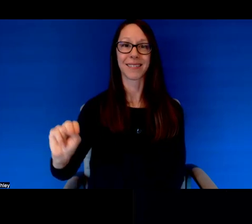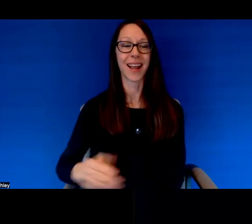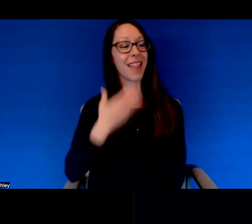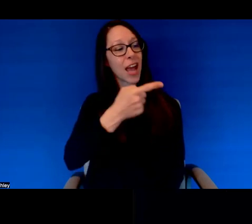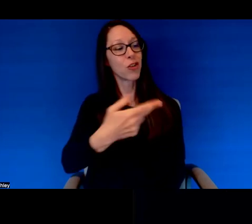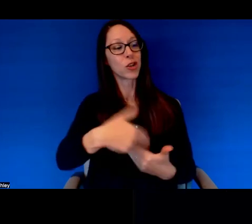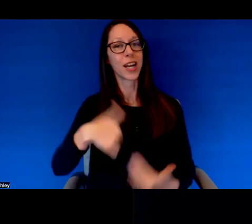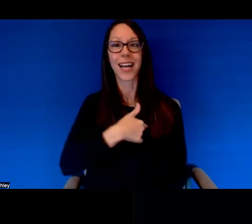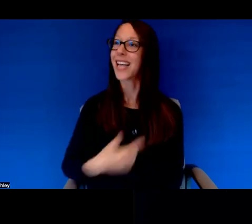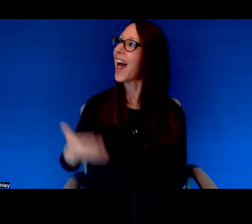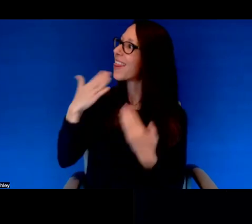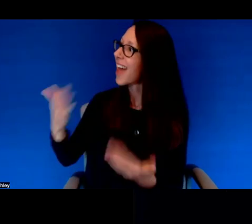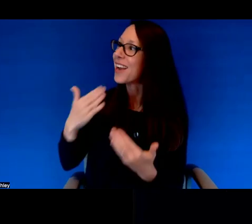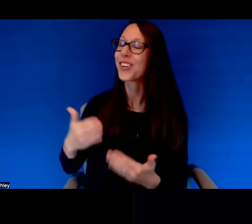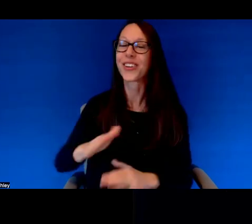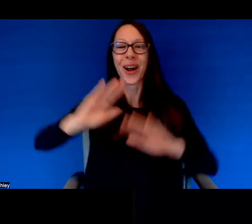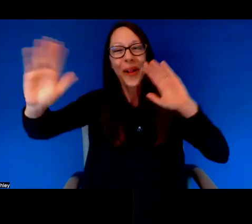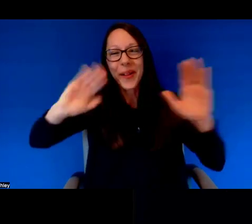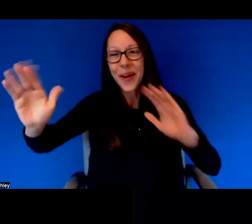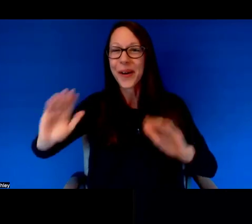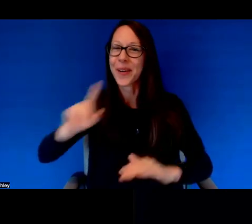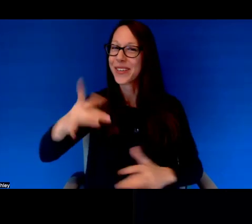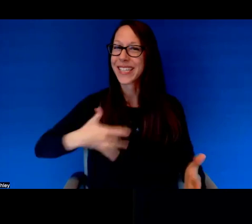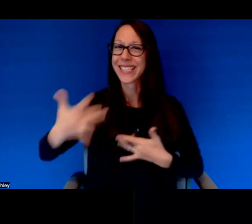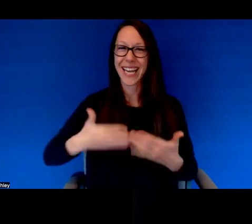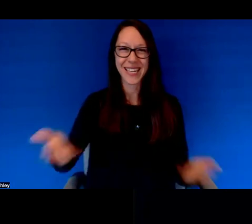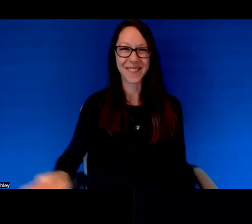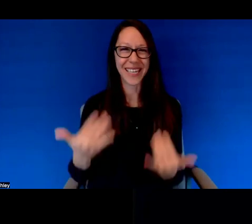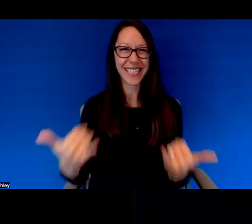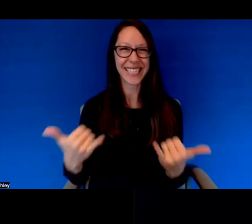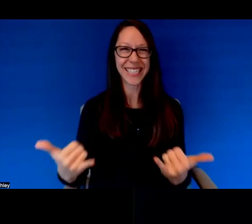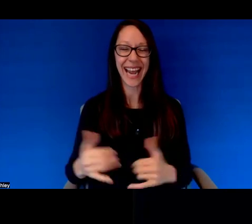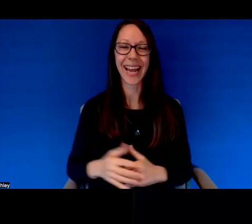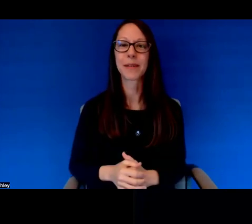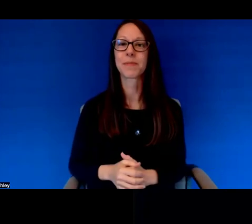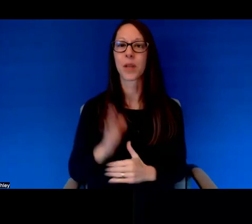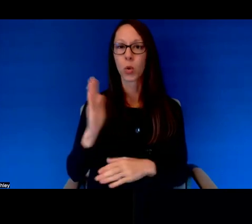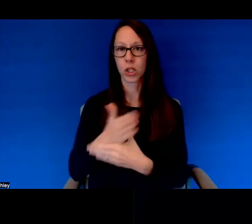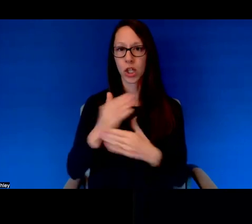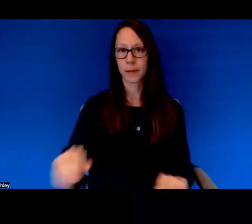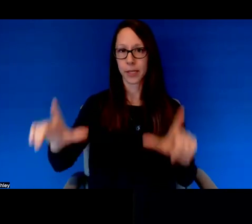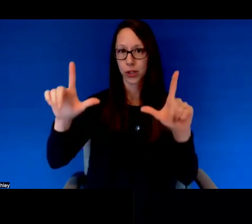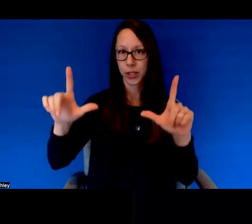having me. Hello, everybody. I'm really excited to be here with you guys today. I'm going to share my screen.